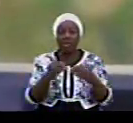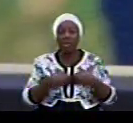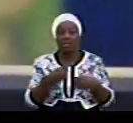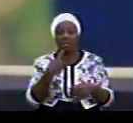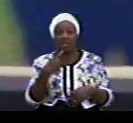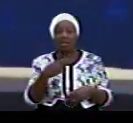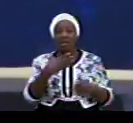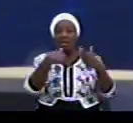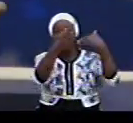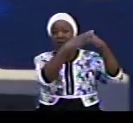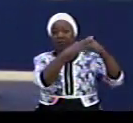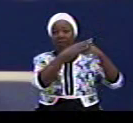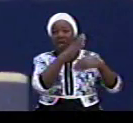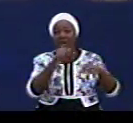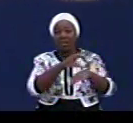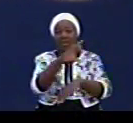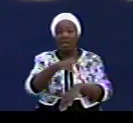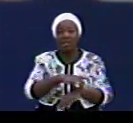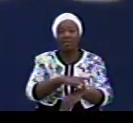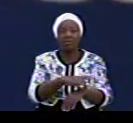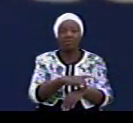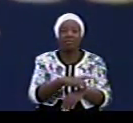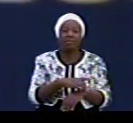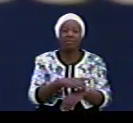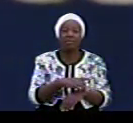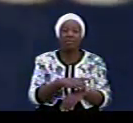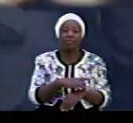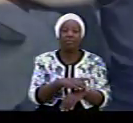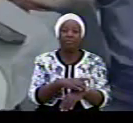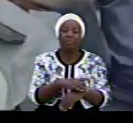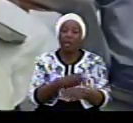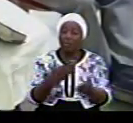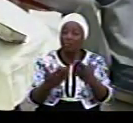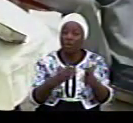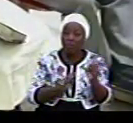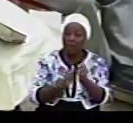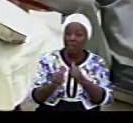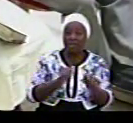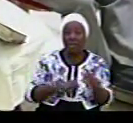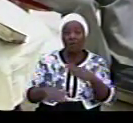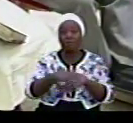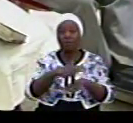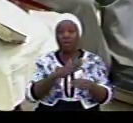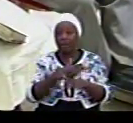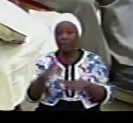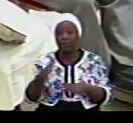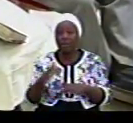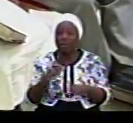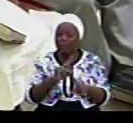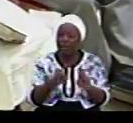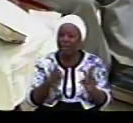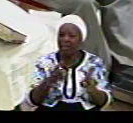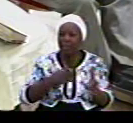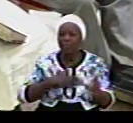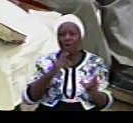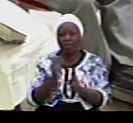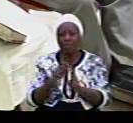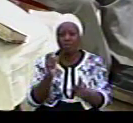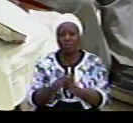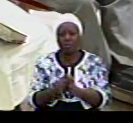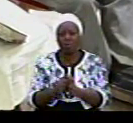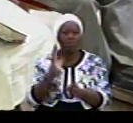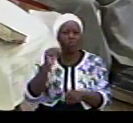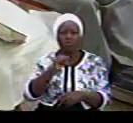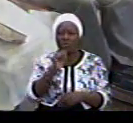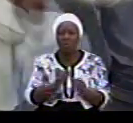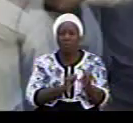heaven and earth may pass away, but my words will not